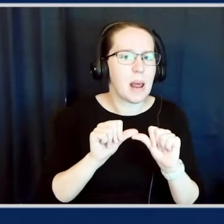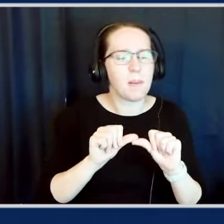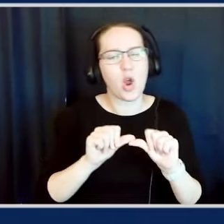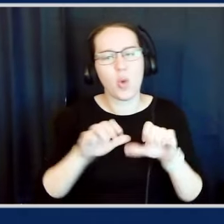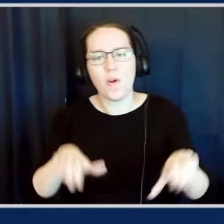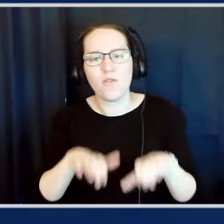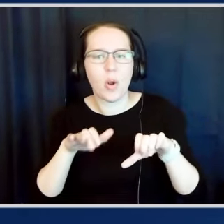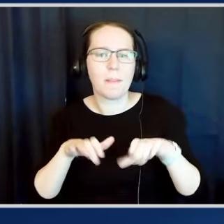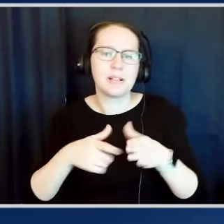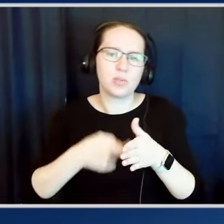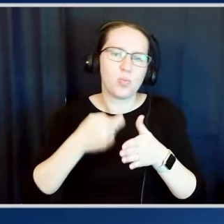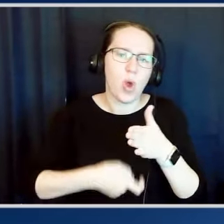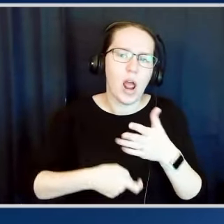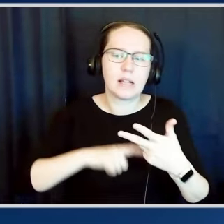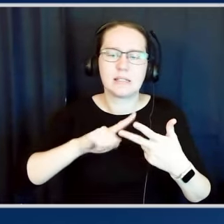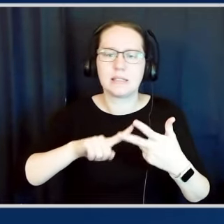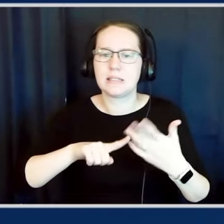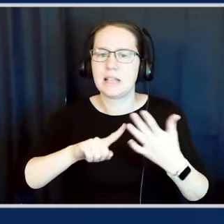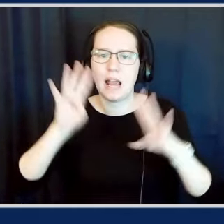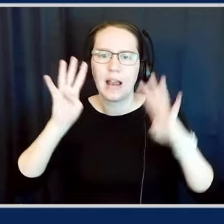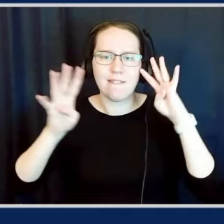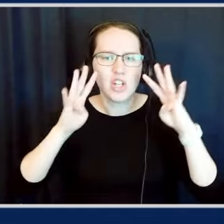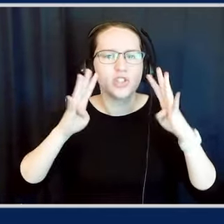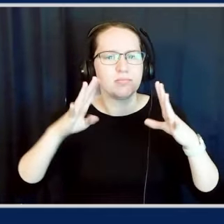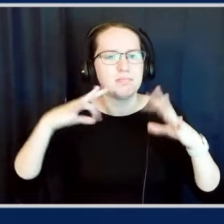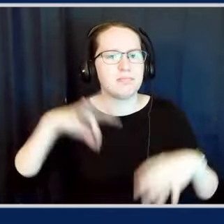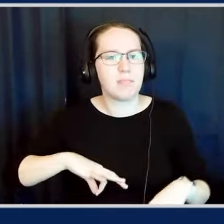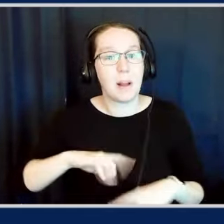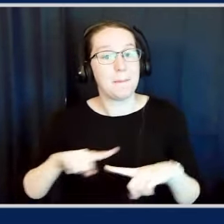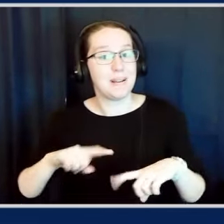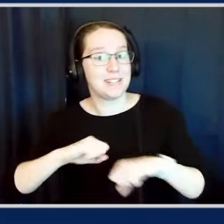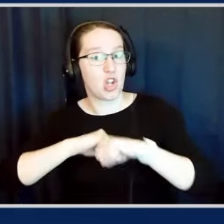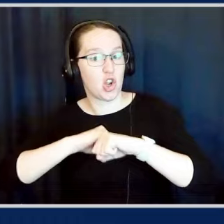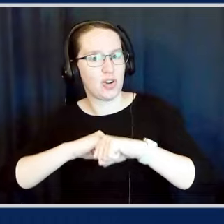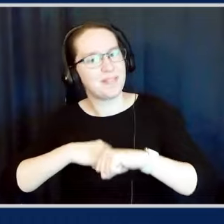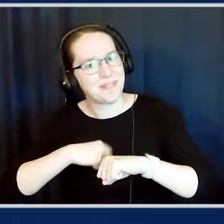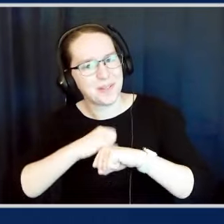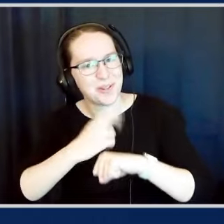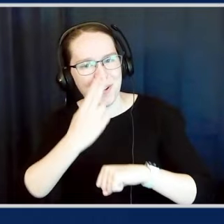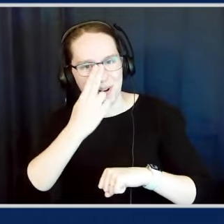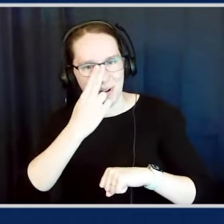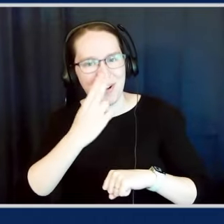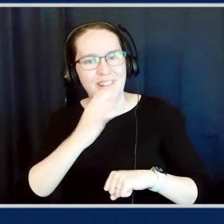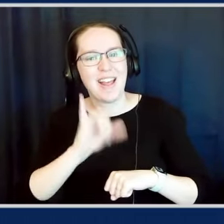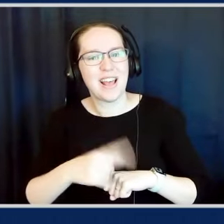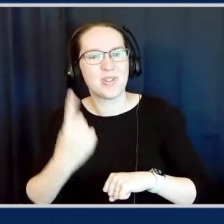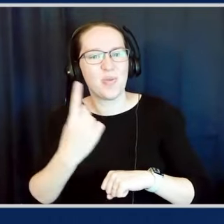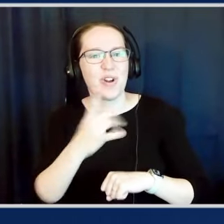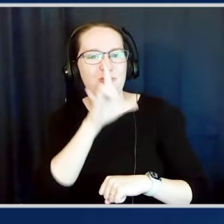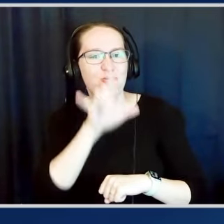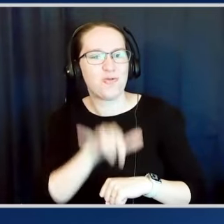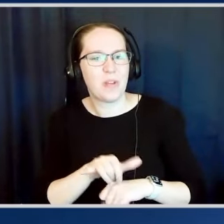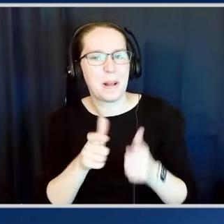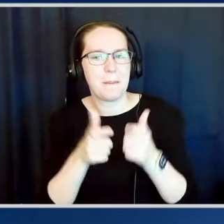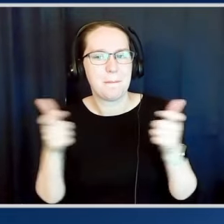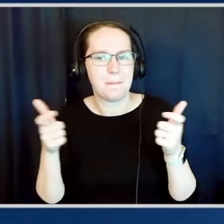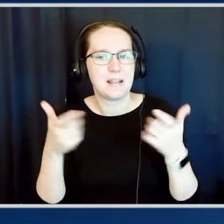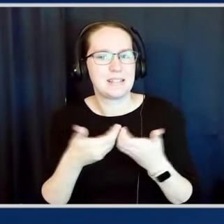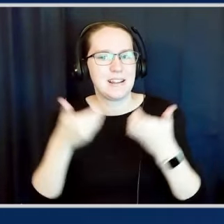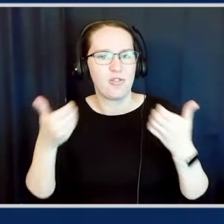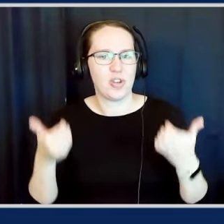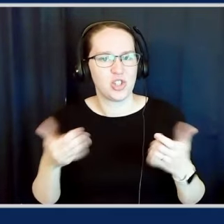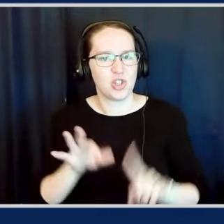price and rate of innovation. But security, which I am a security nerd, is one of its really, really big differentiators. So